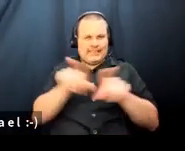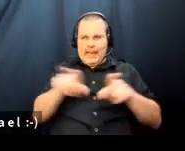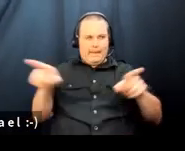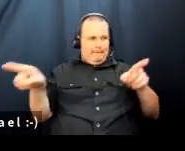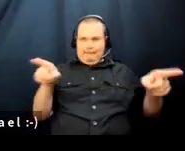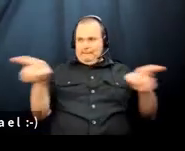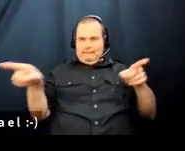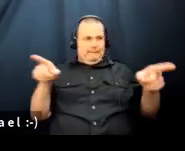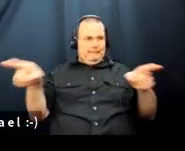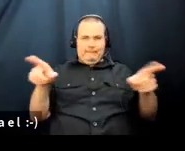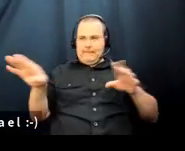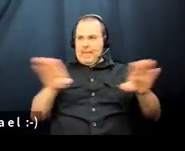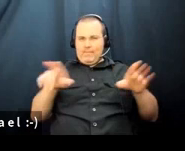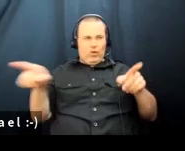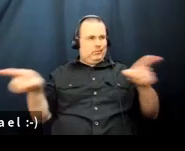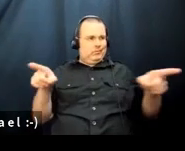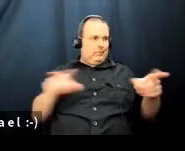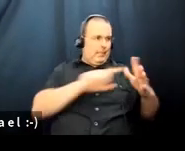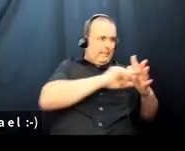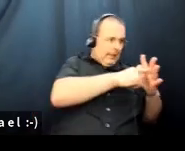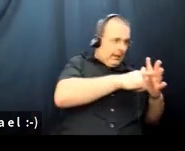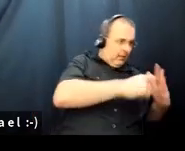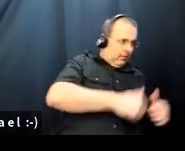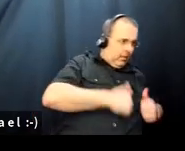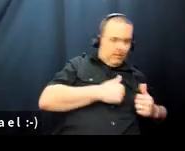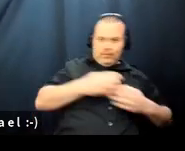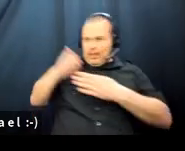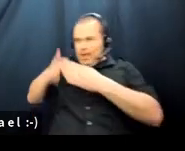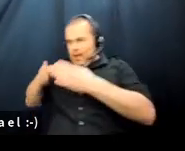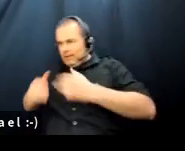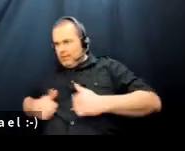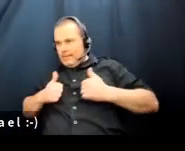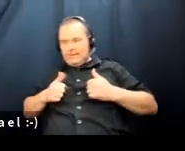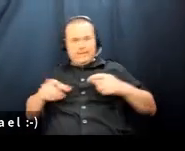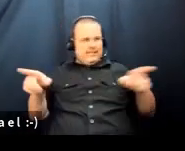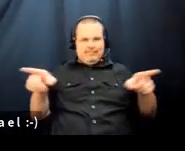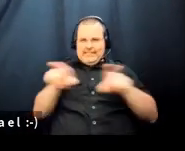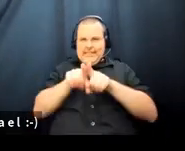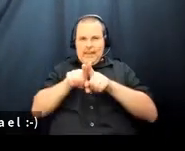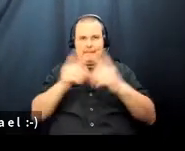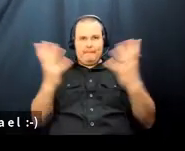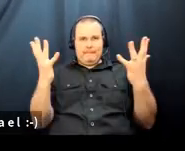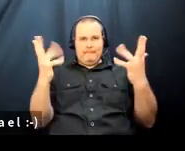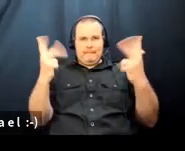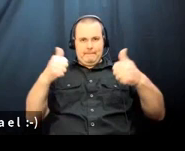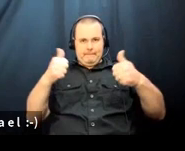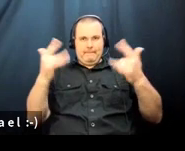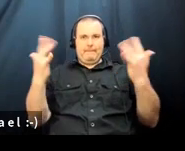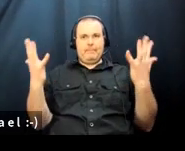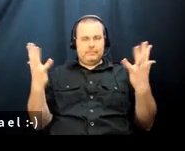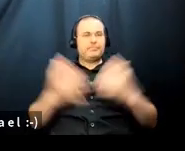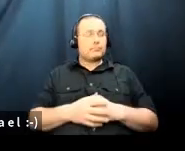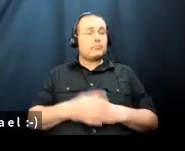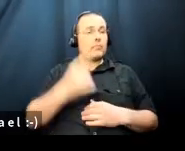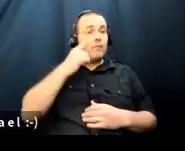Now, here's what we know about language in terms of the brain. There are two areas, and those of you that are looking